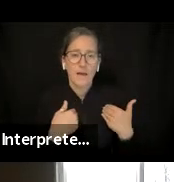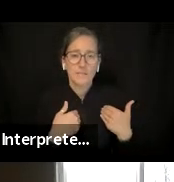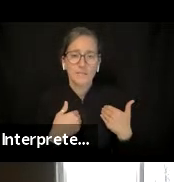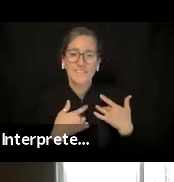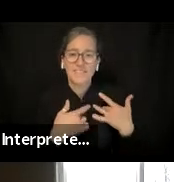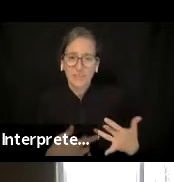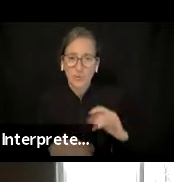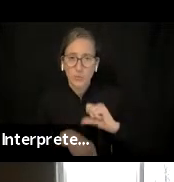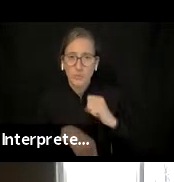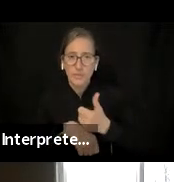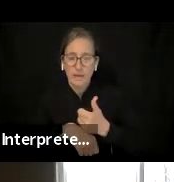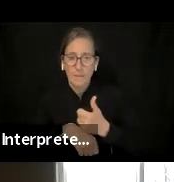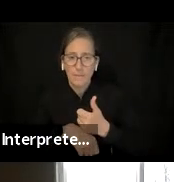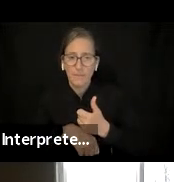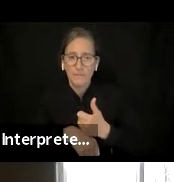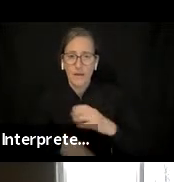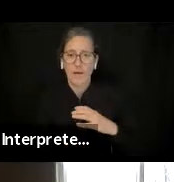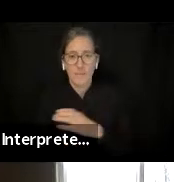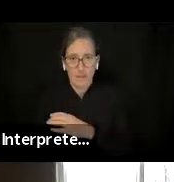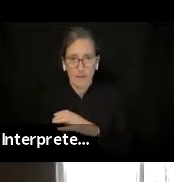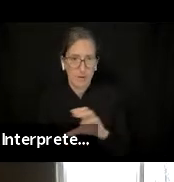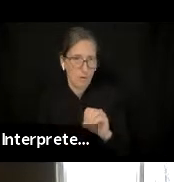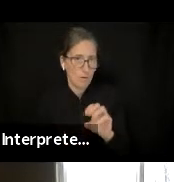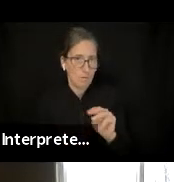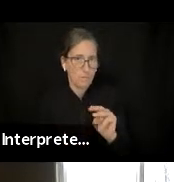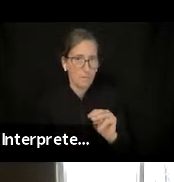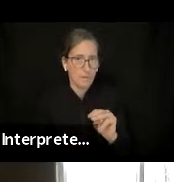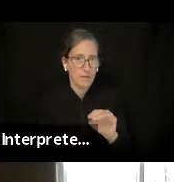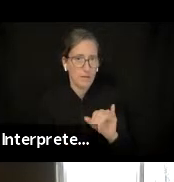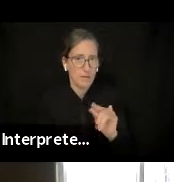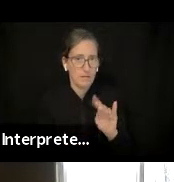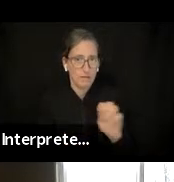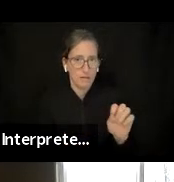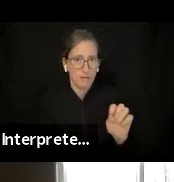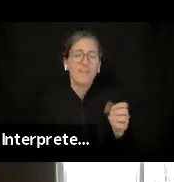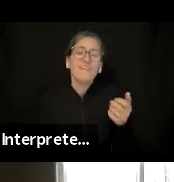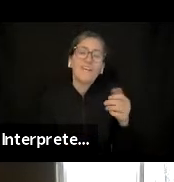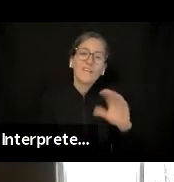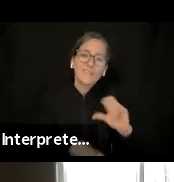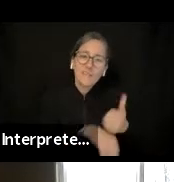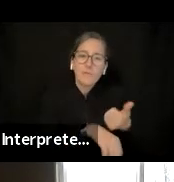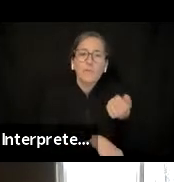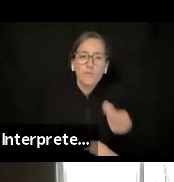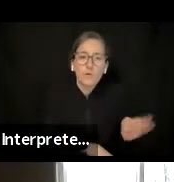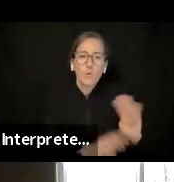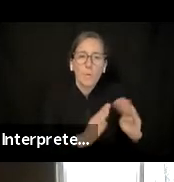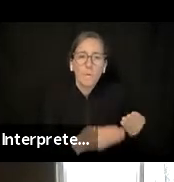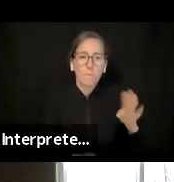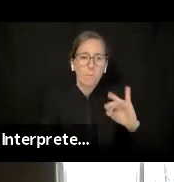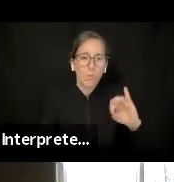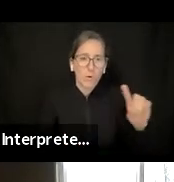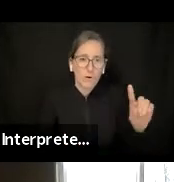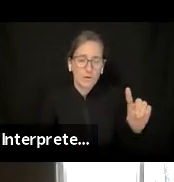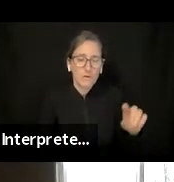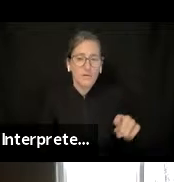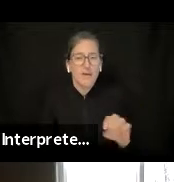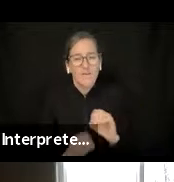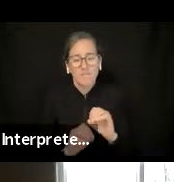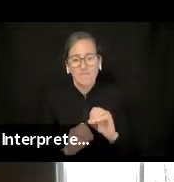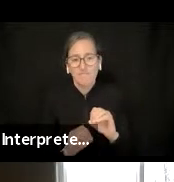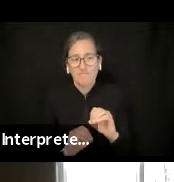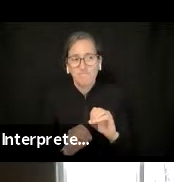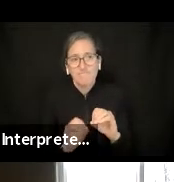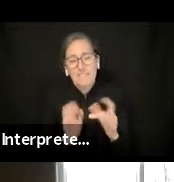committees and then a few boards. There isn't really a legal or technical